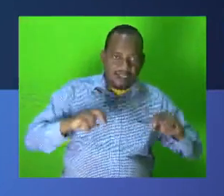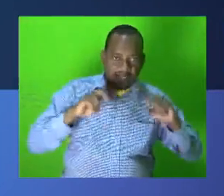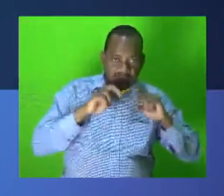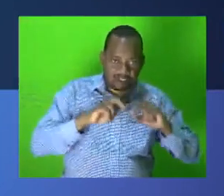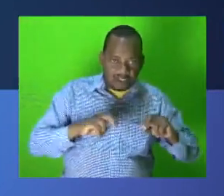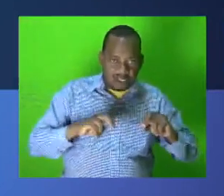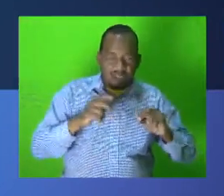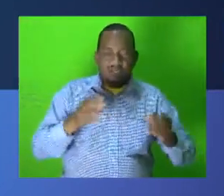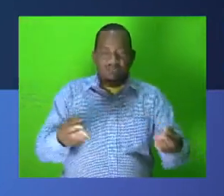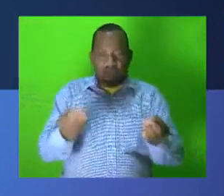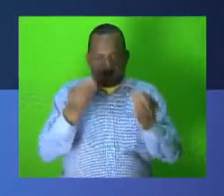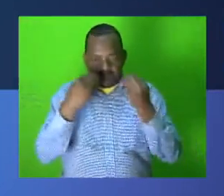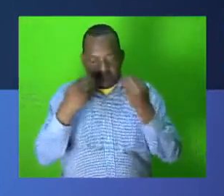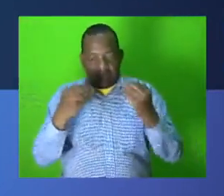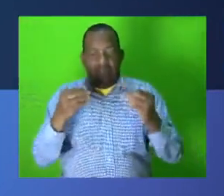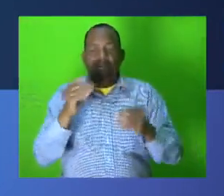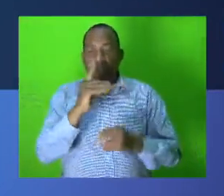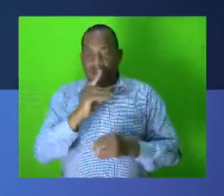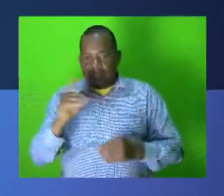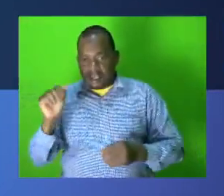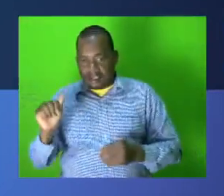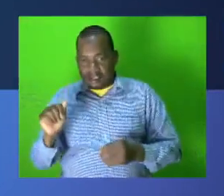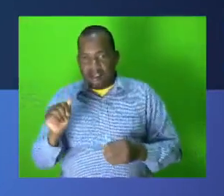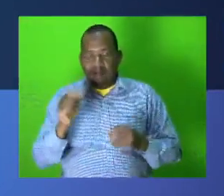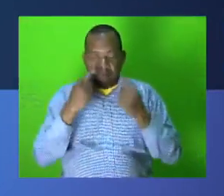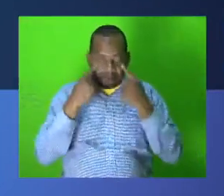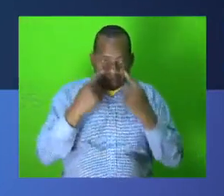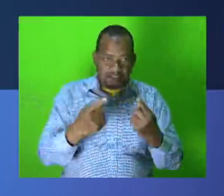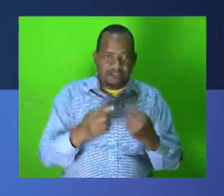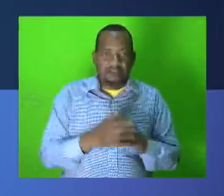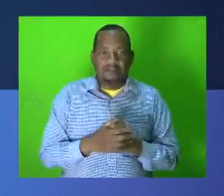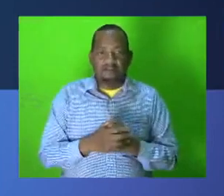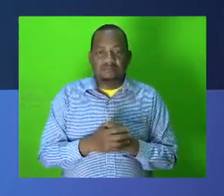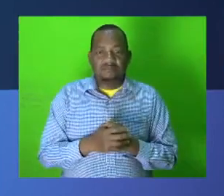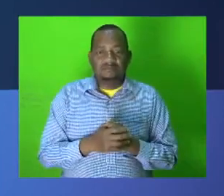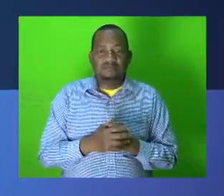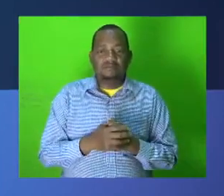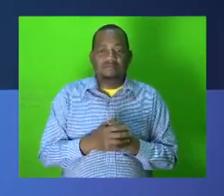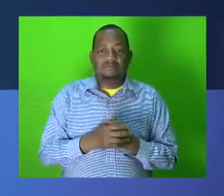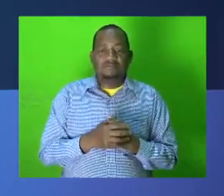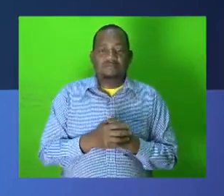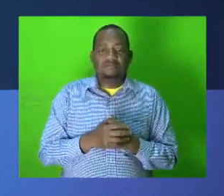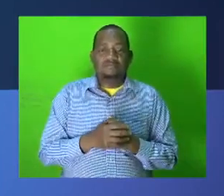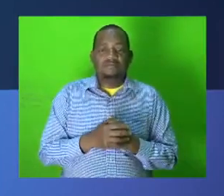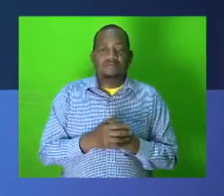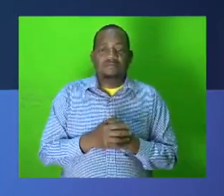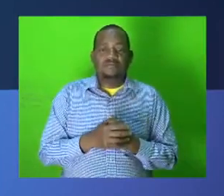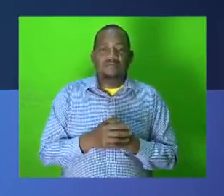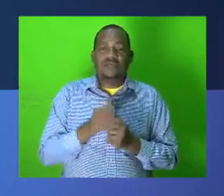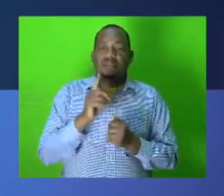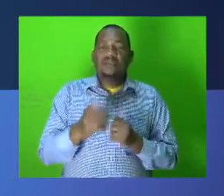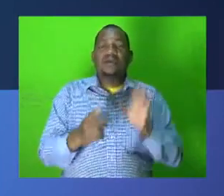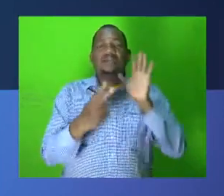stages. Number 1 should be problem identification, should be have a topic in your